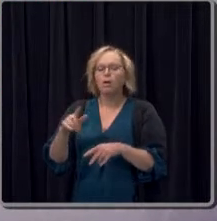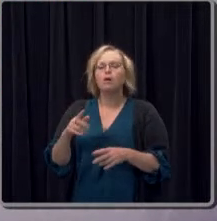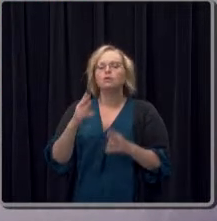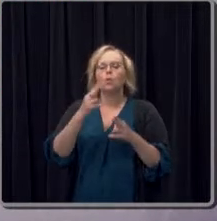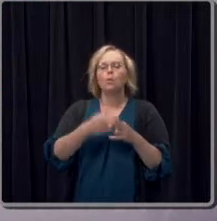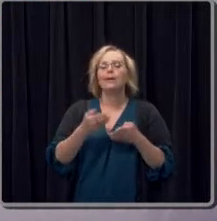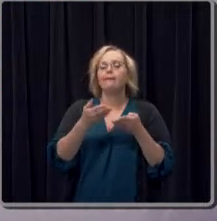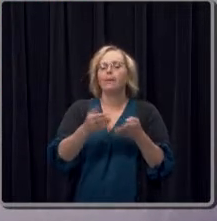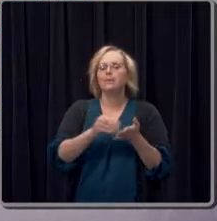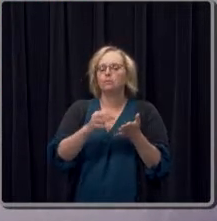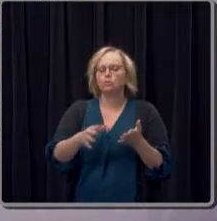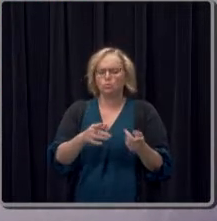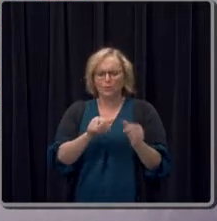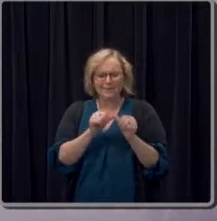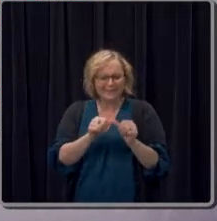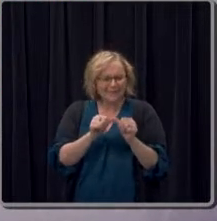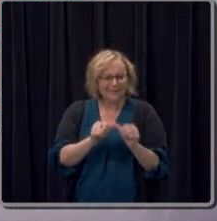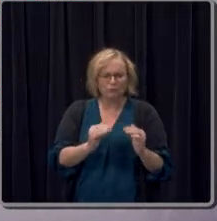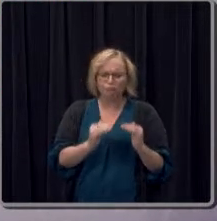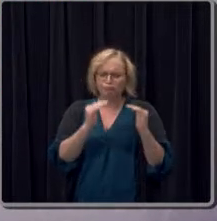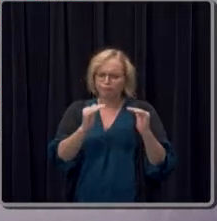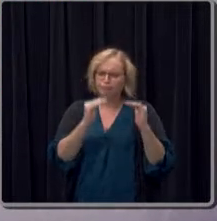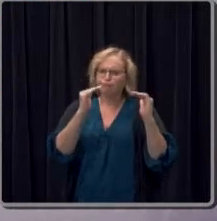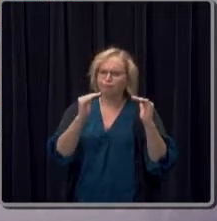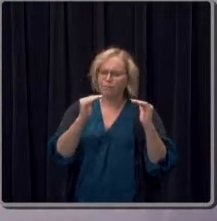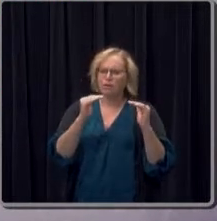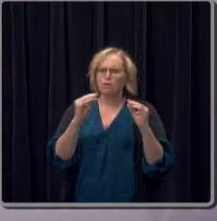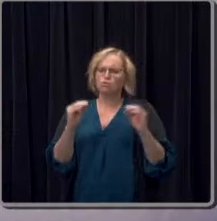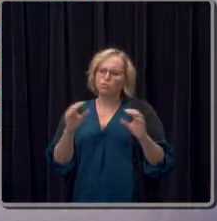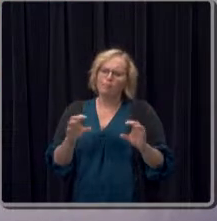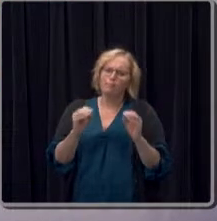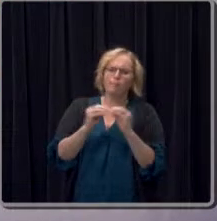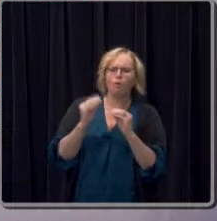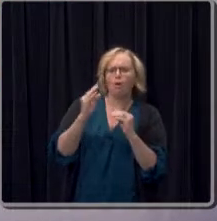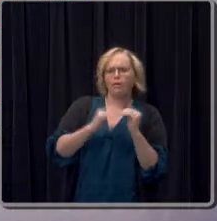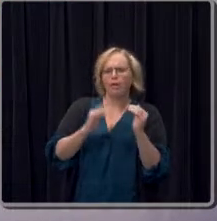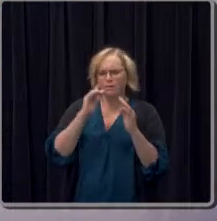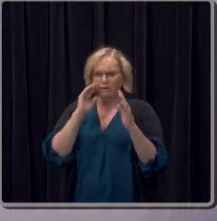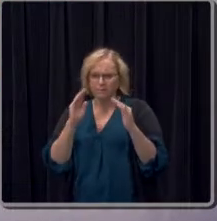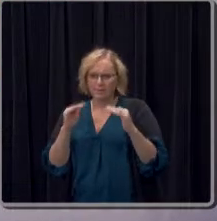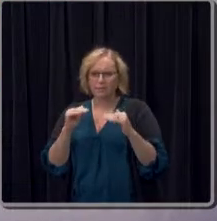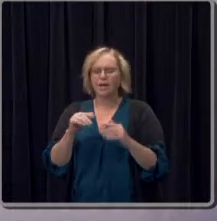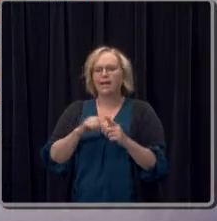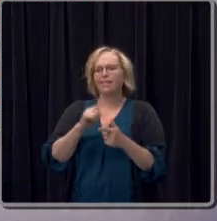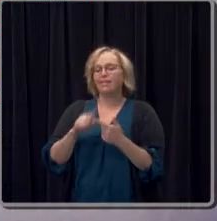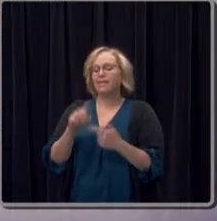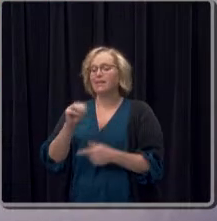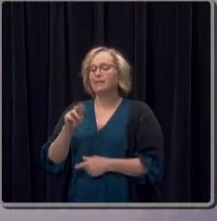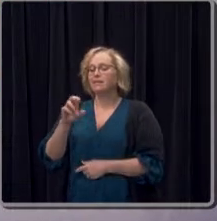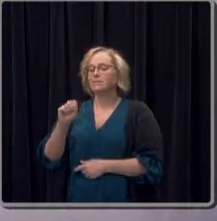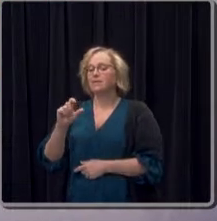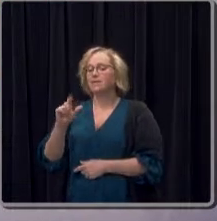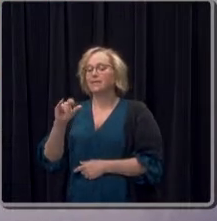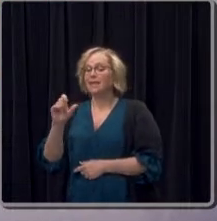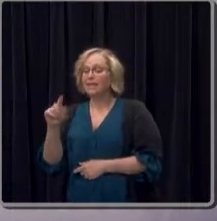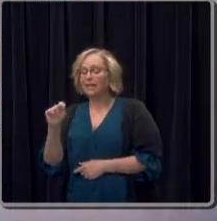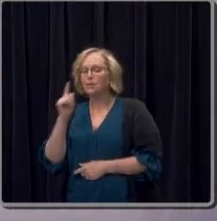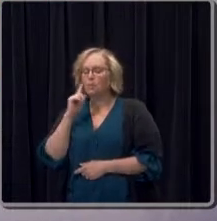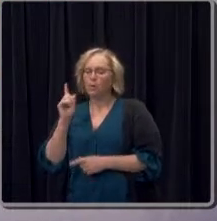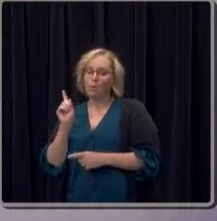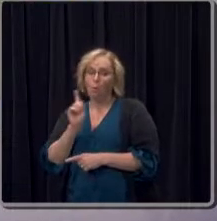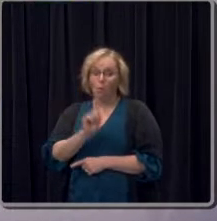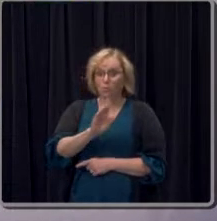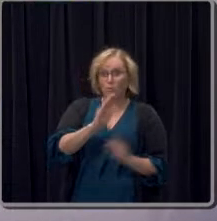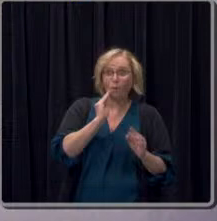are continually exceeding Cougar expectations, and Mrs. Leggett surprises them at their house with an award. And